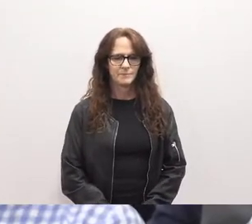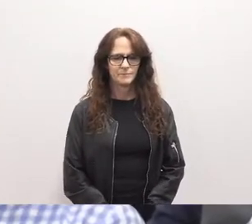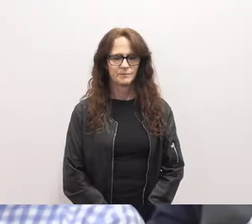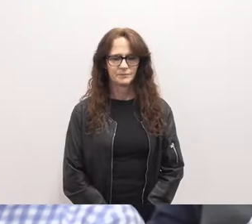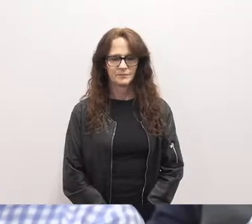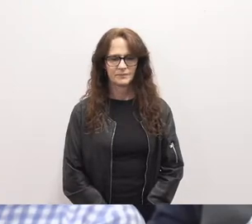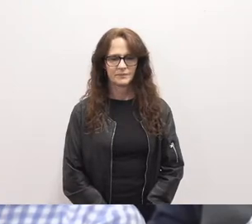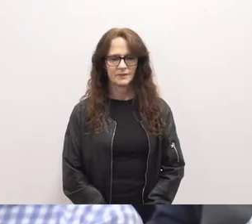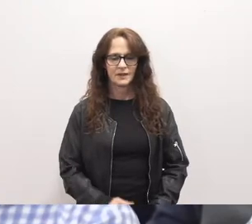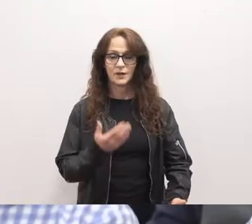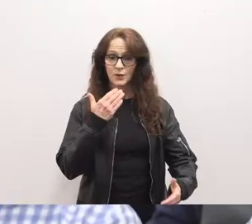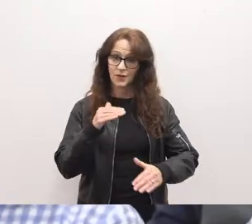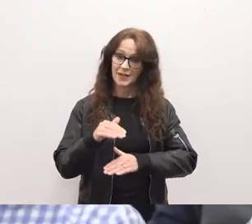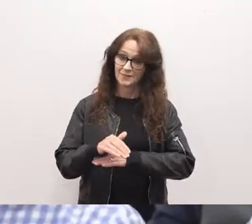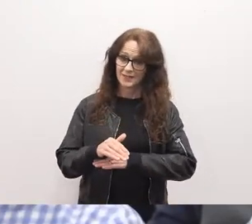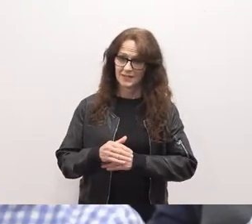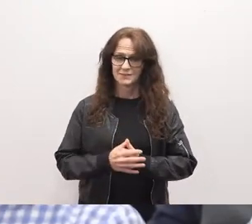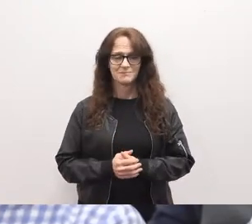So good evening.